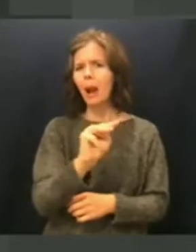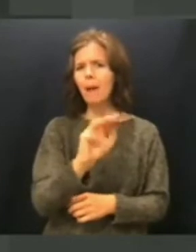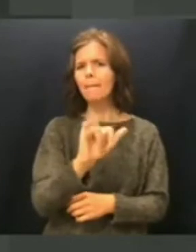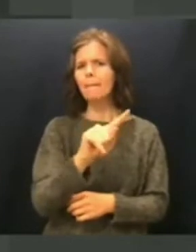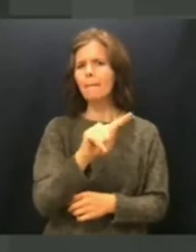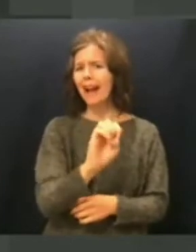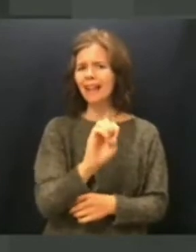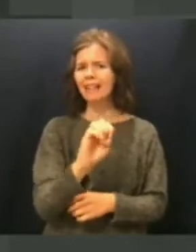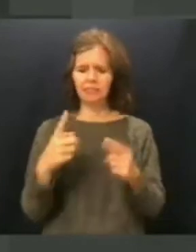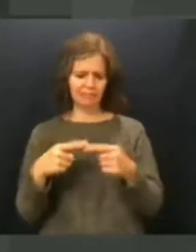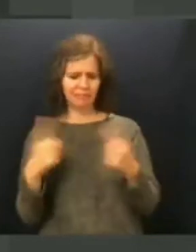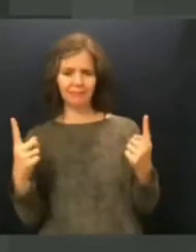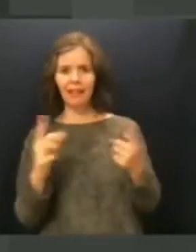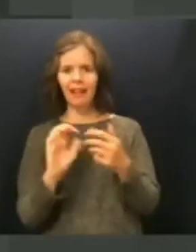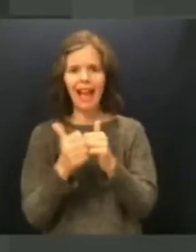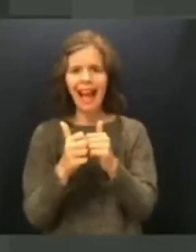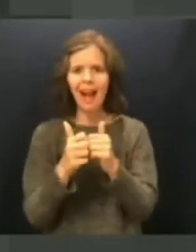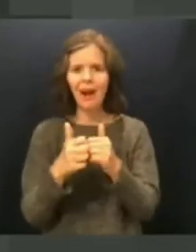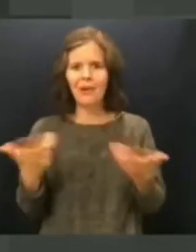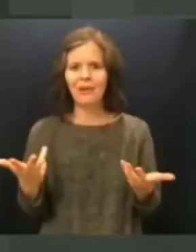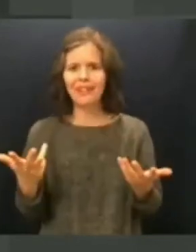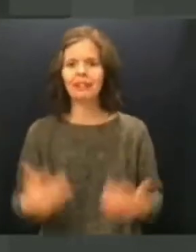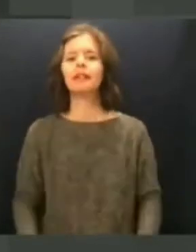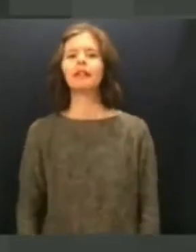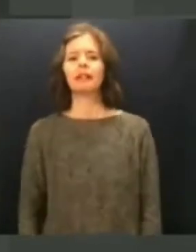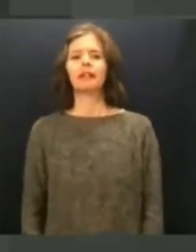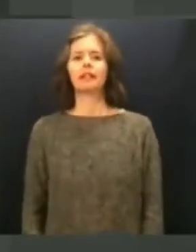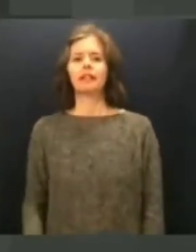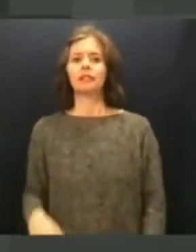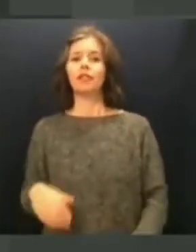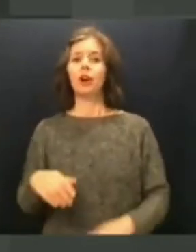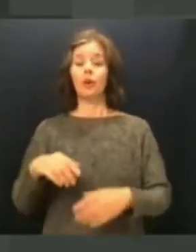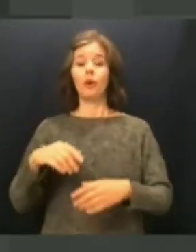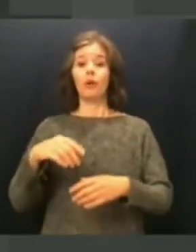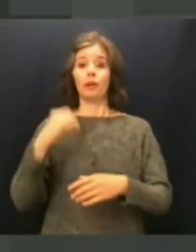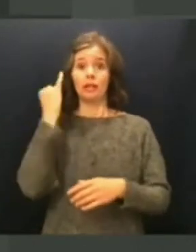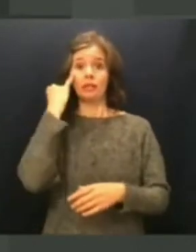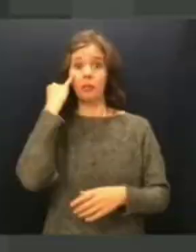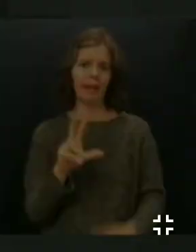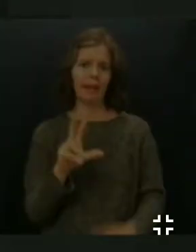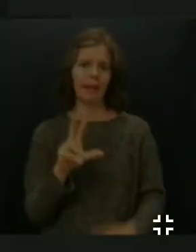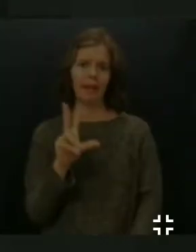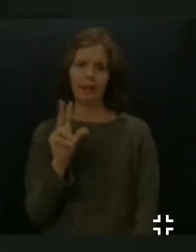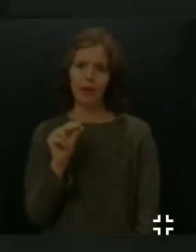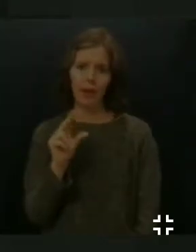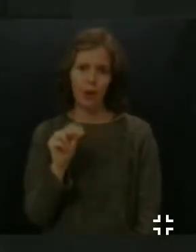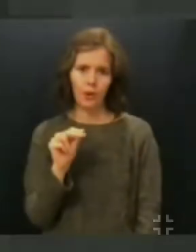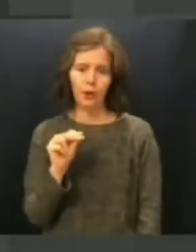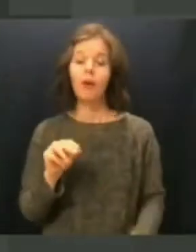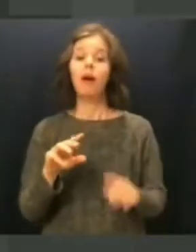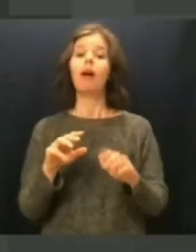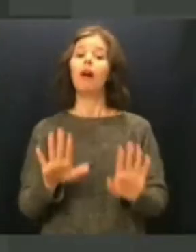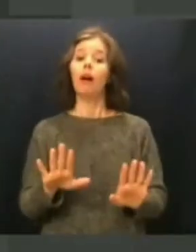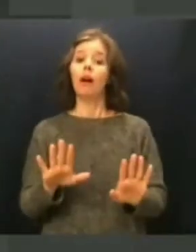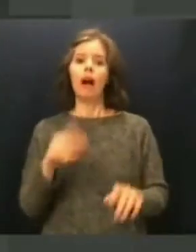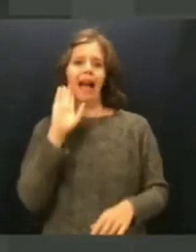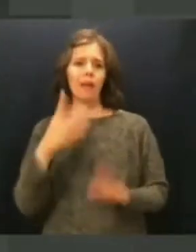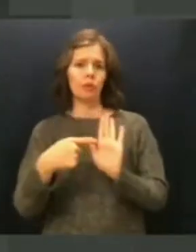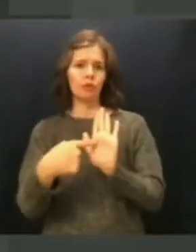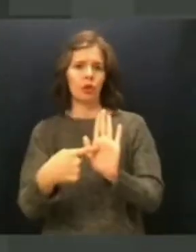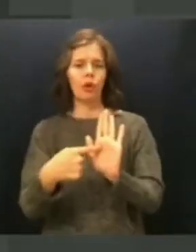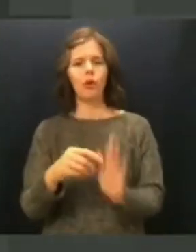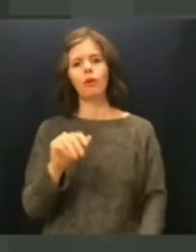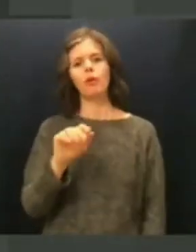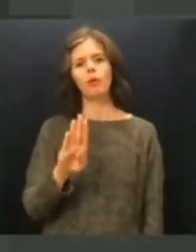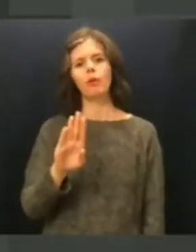So we actually, it's hold on tight to stalactite. I was going to say the wrong. And maybe later a mob